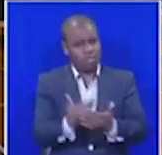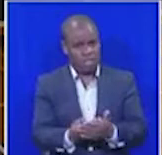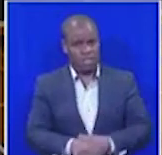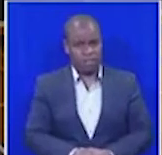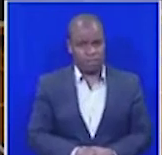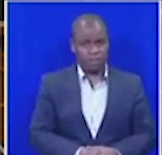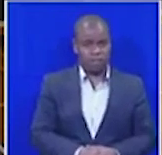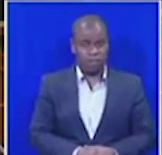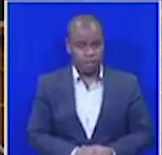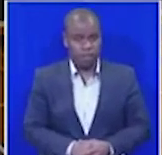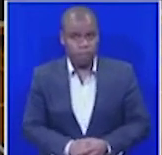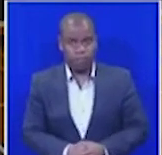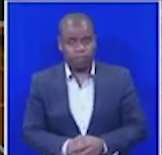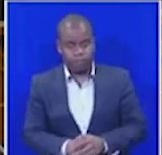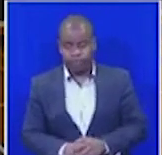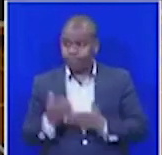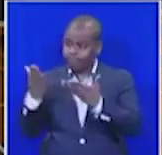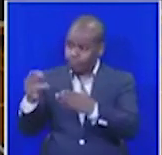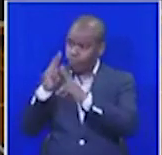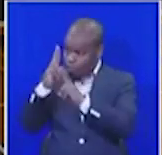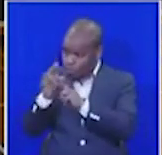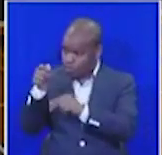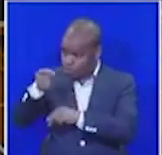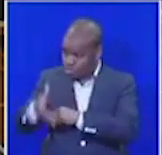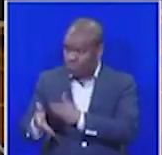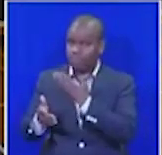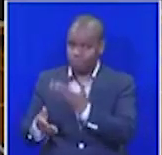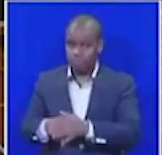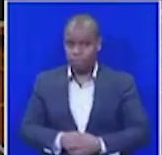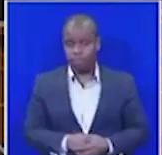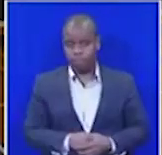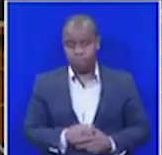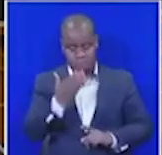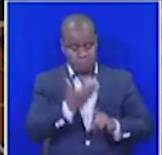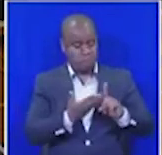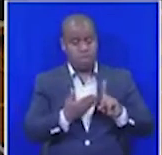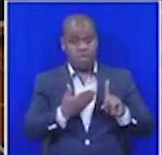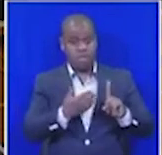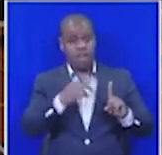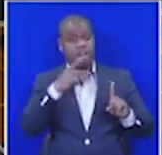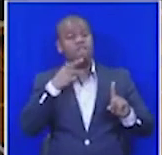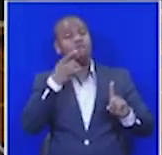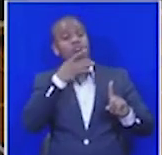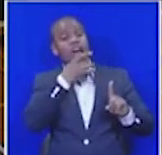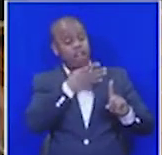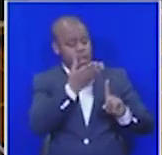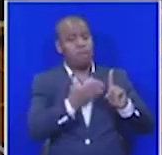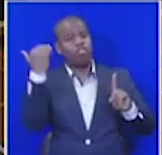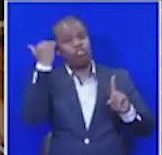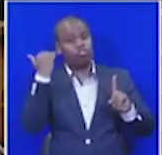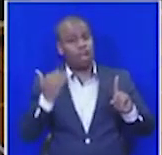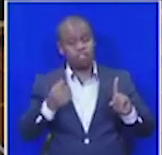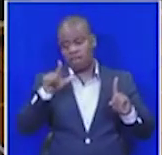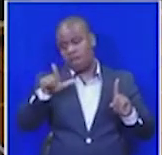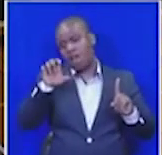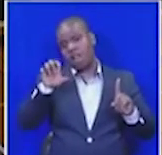You see, Honorable Speaker, in his judgment on Friday, Judge Ledwaba said there was nothing